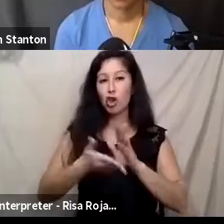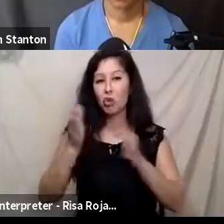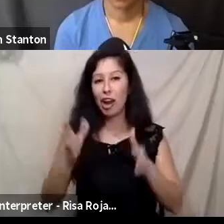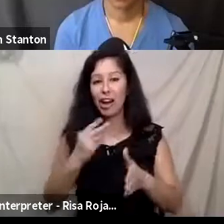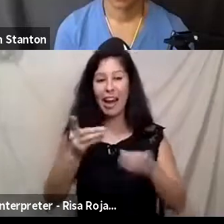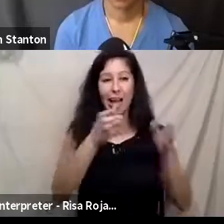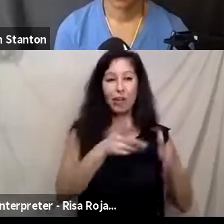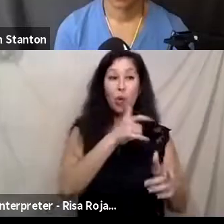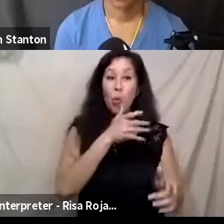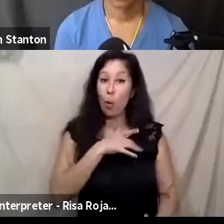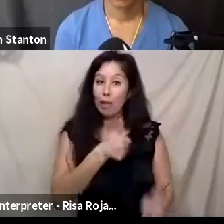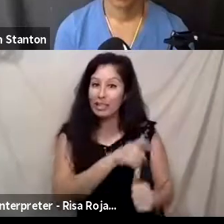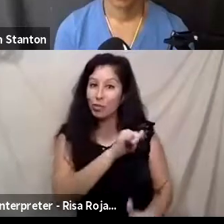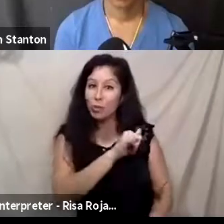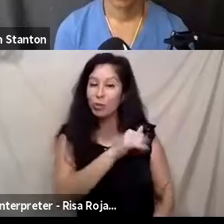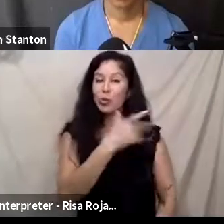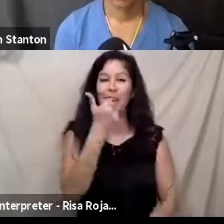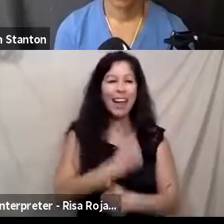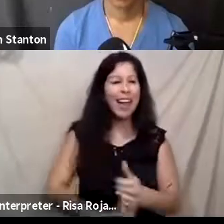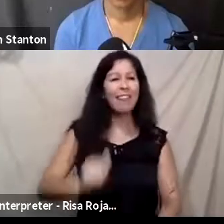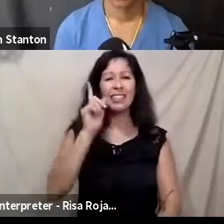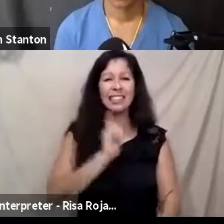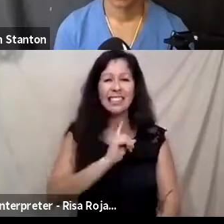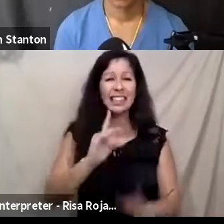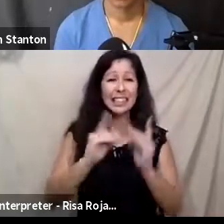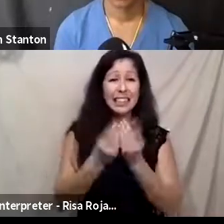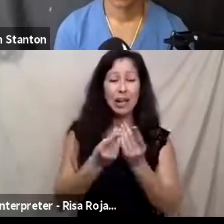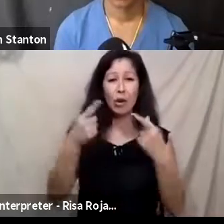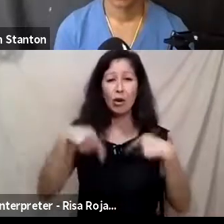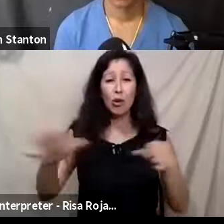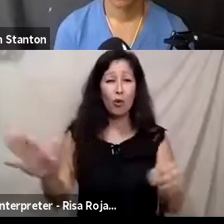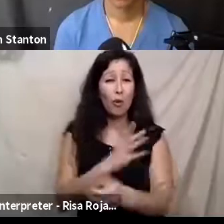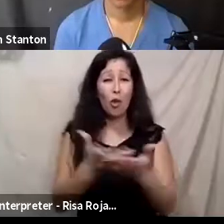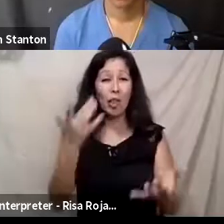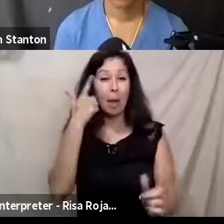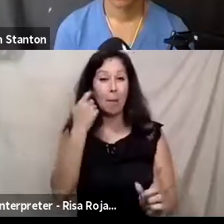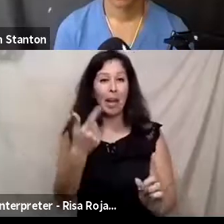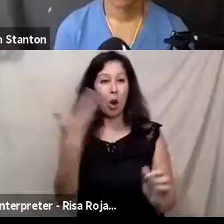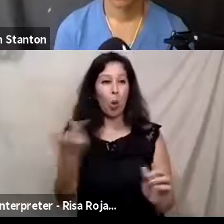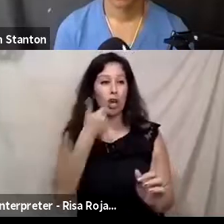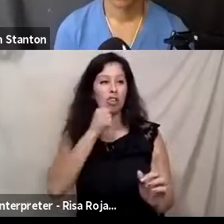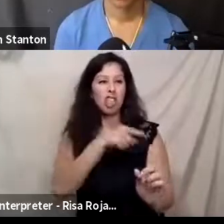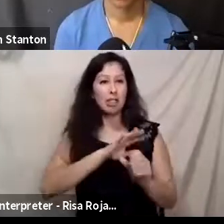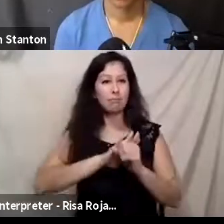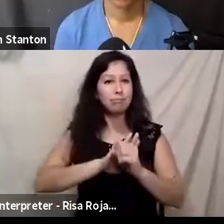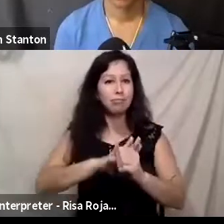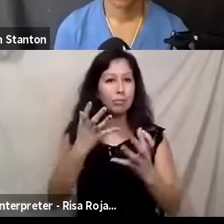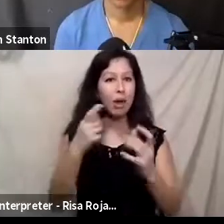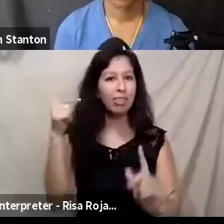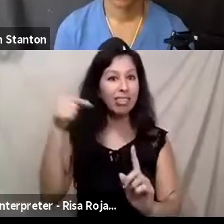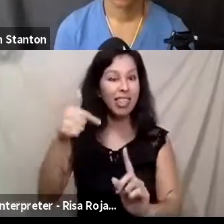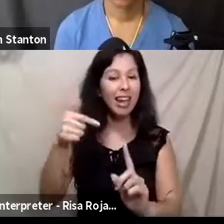who's female on top of that. Every single department throughout the entire thing, because of what she really pushed for, had